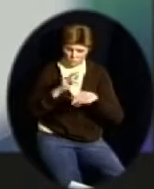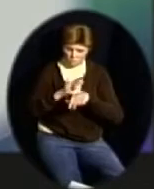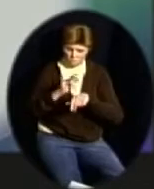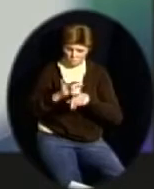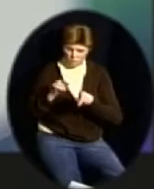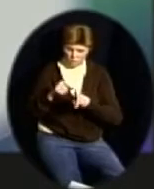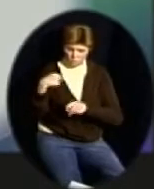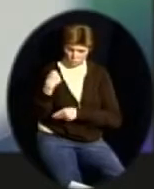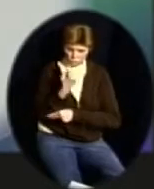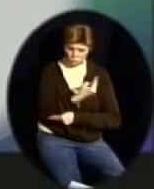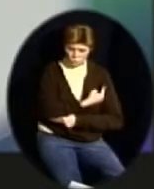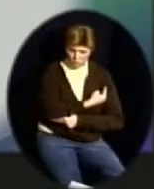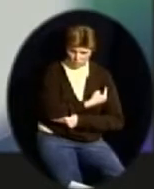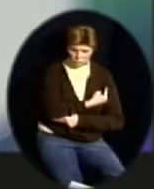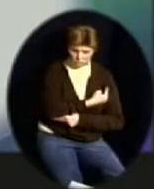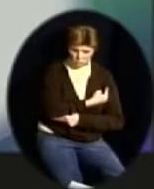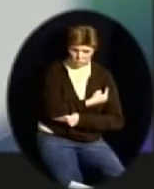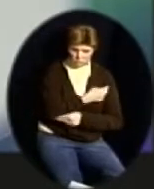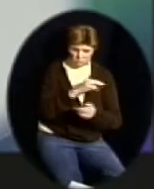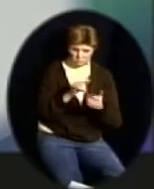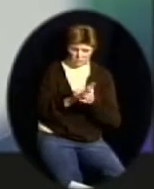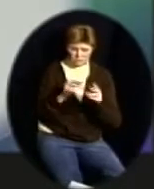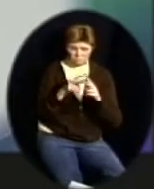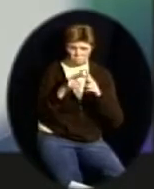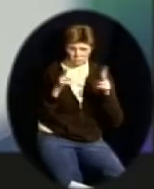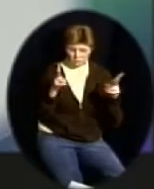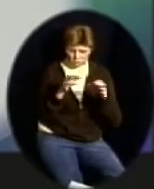outlay is a very important